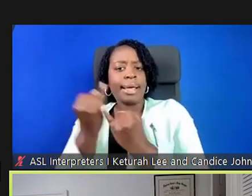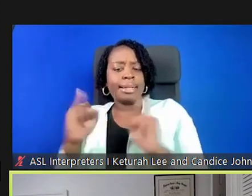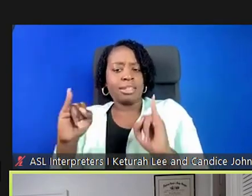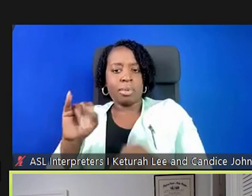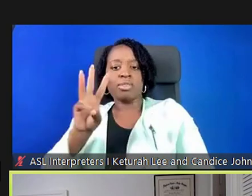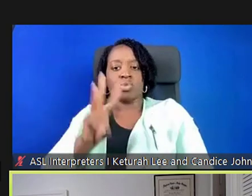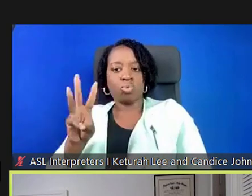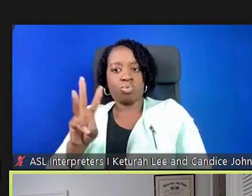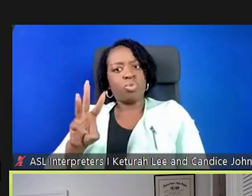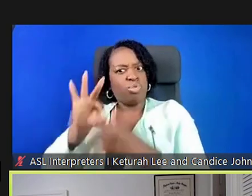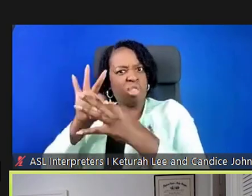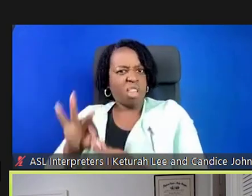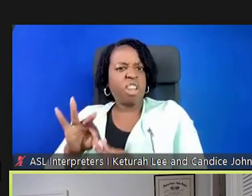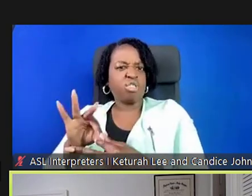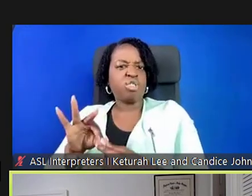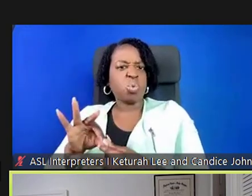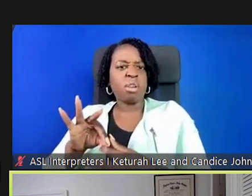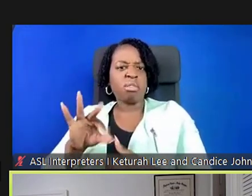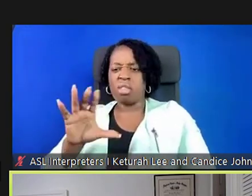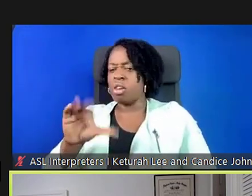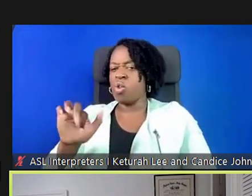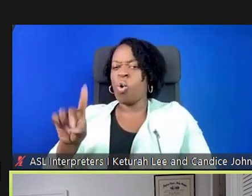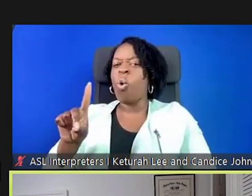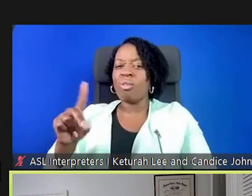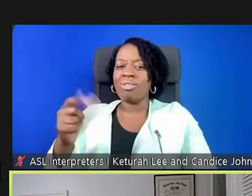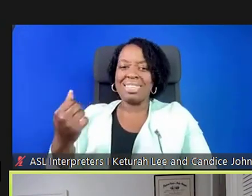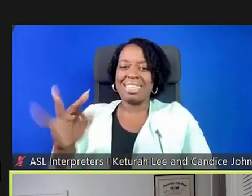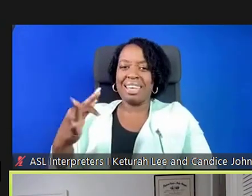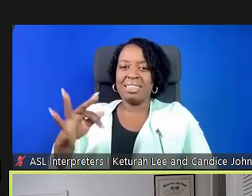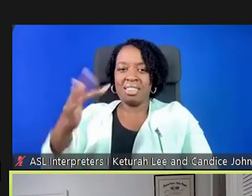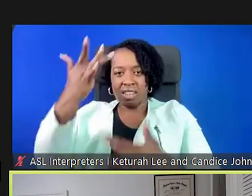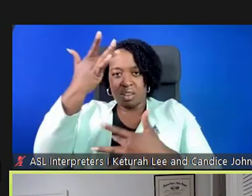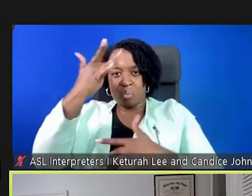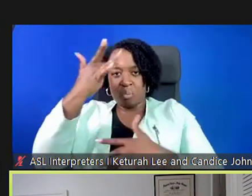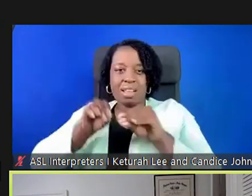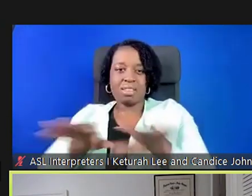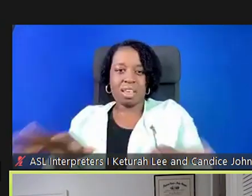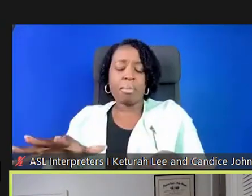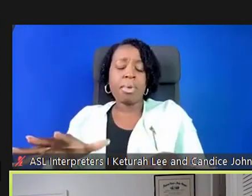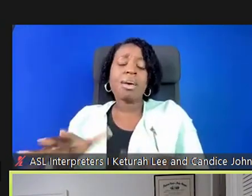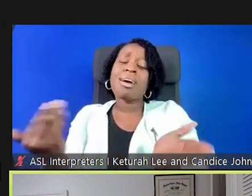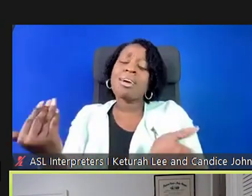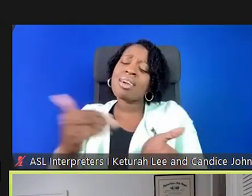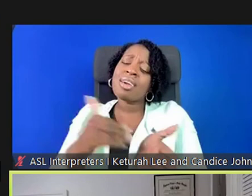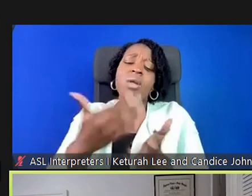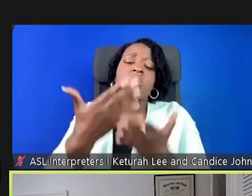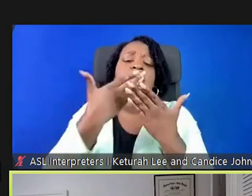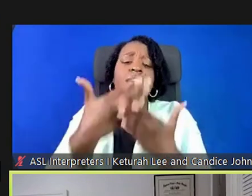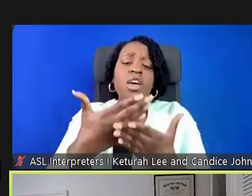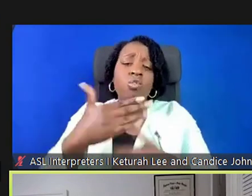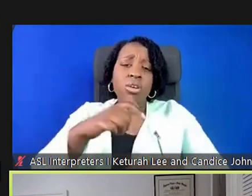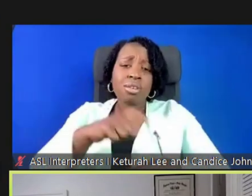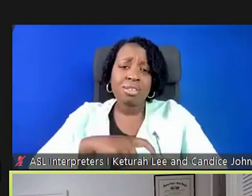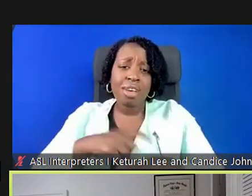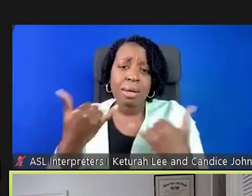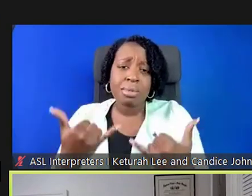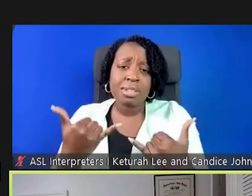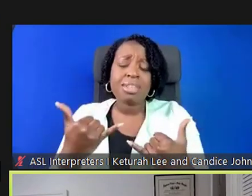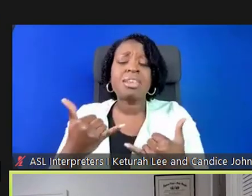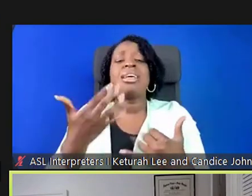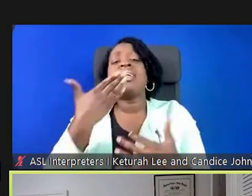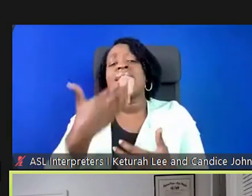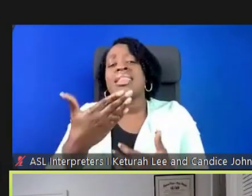pandemic. Again, we want to thank you very much for your time today. Thank you to our